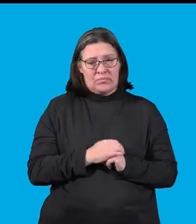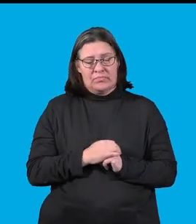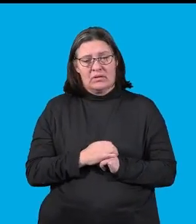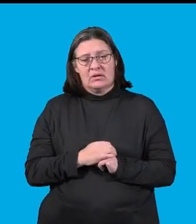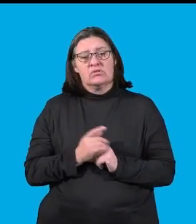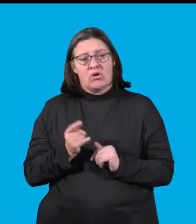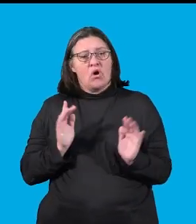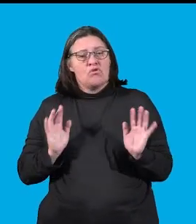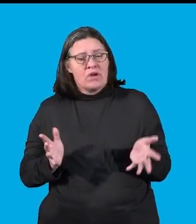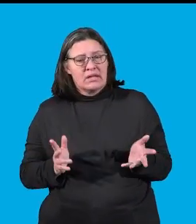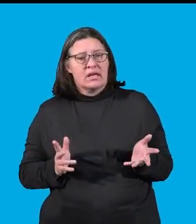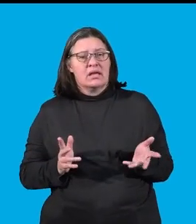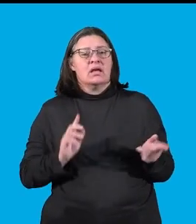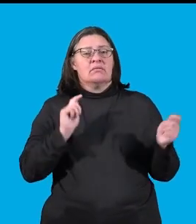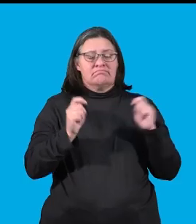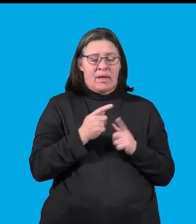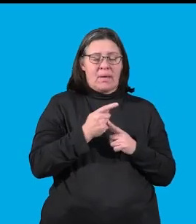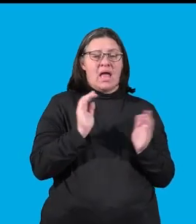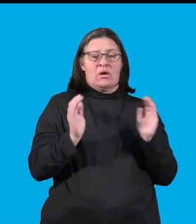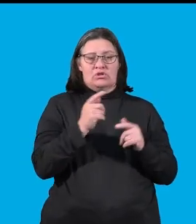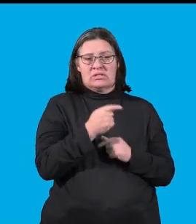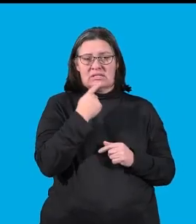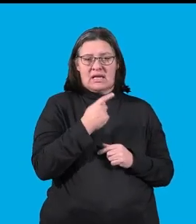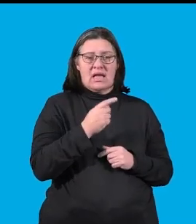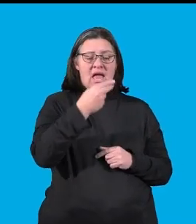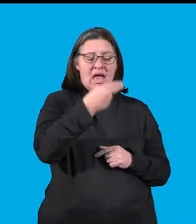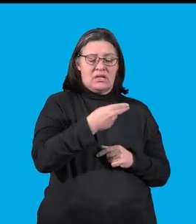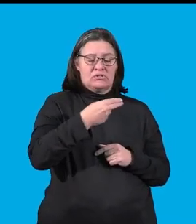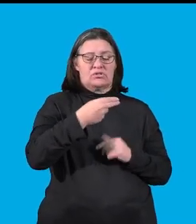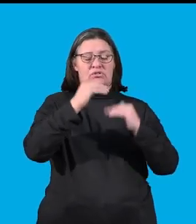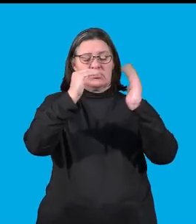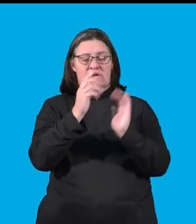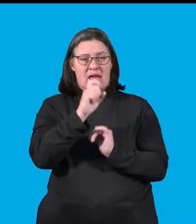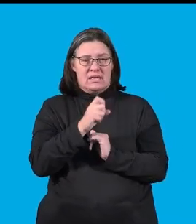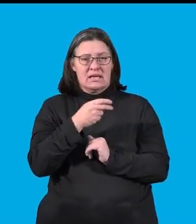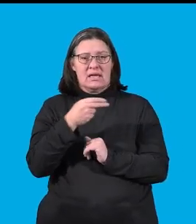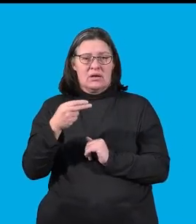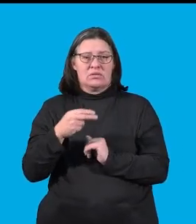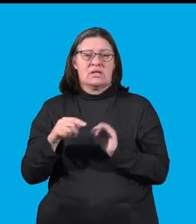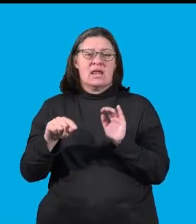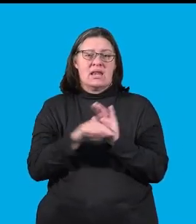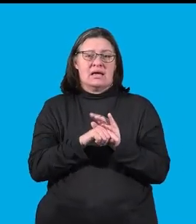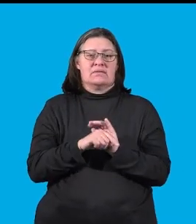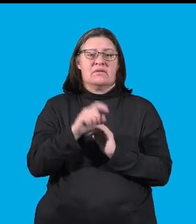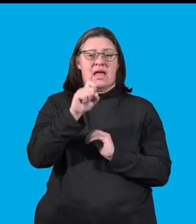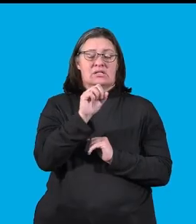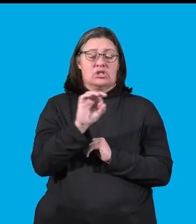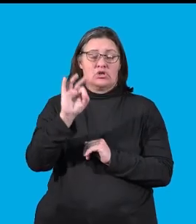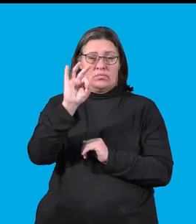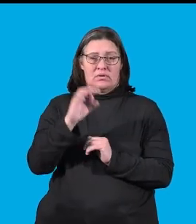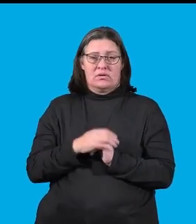0. So straight away I can already make an alteration to my equation and say it's h of x is equal to negative x